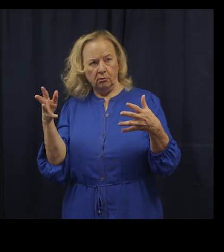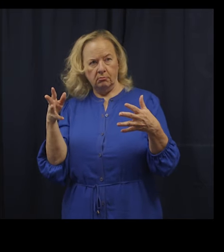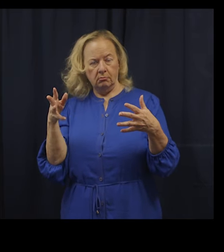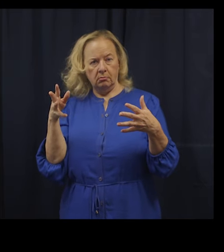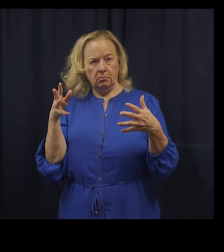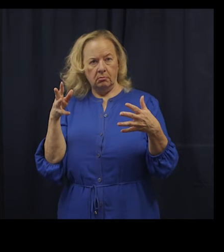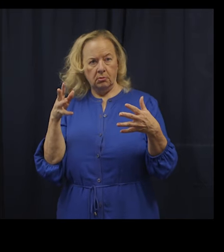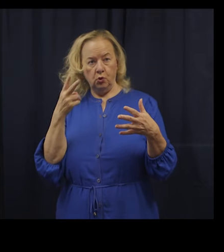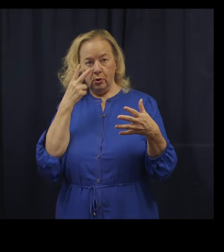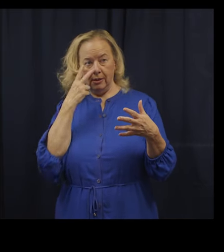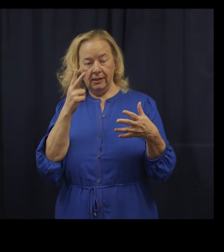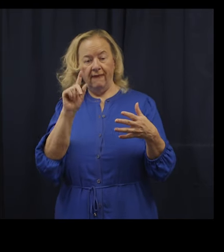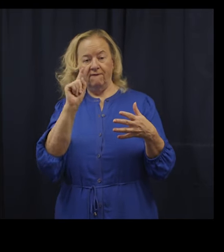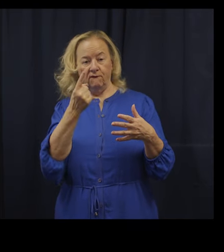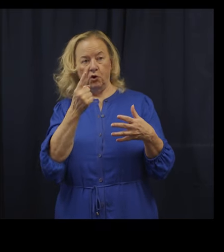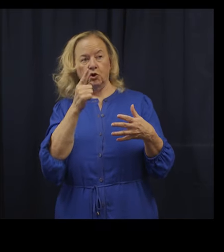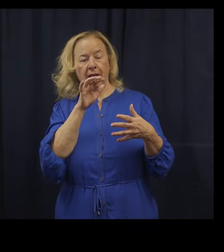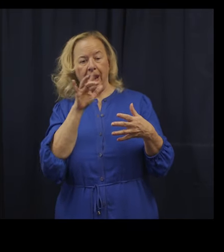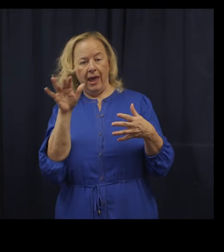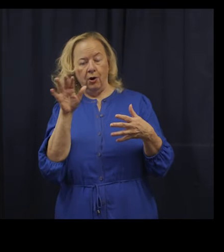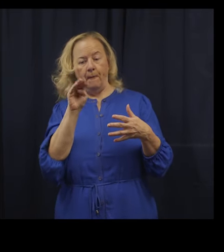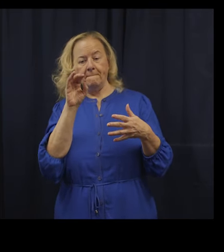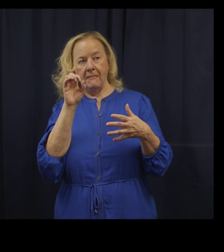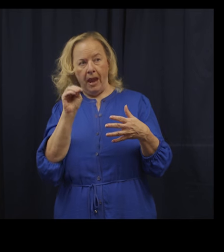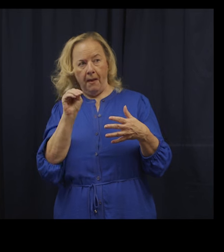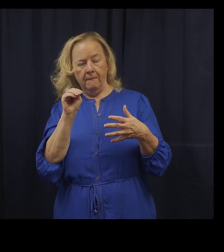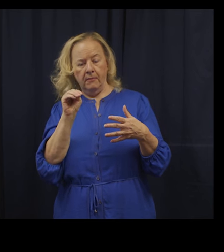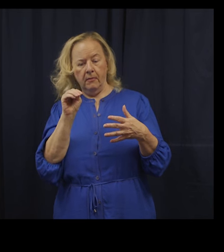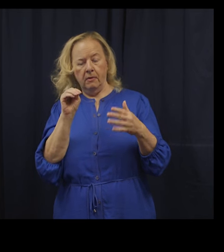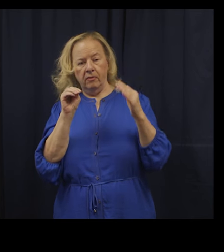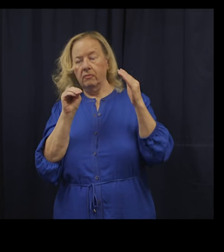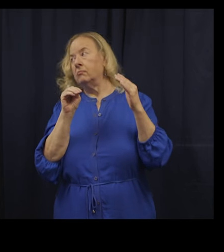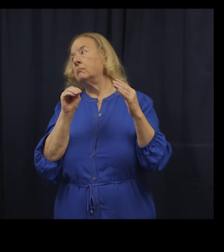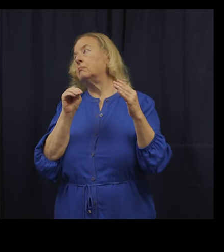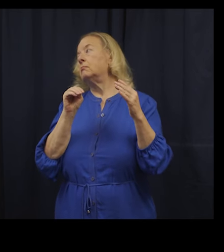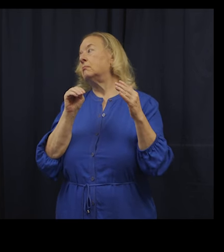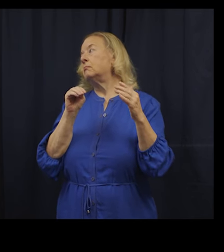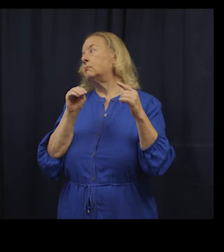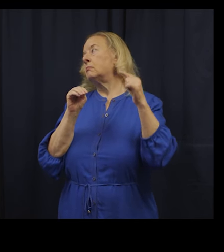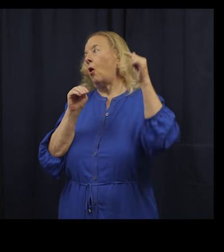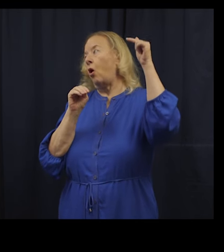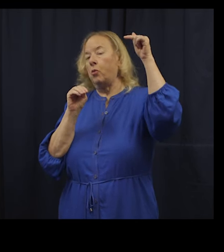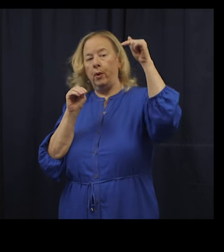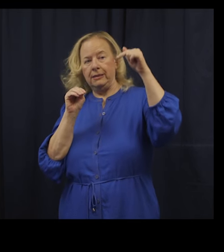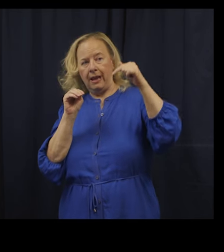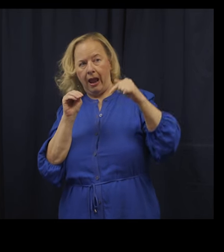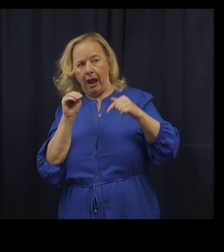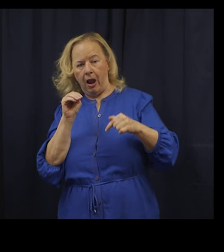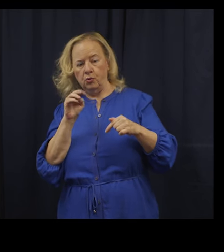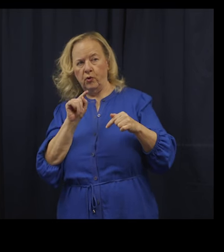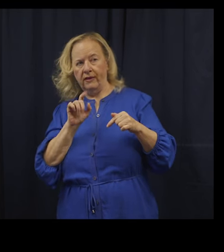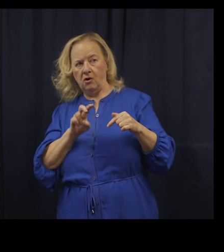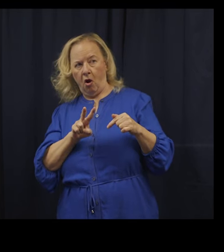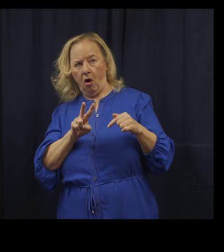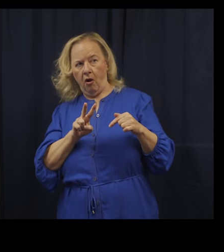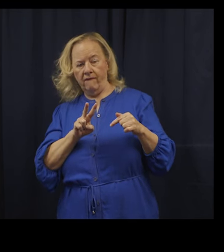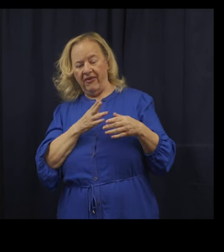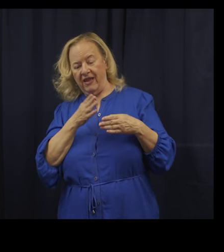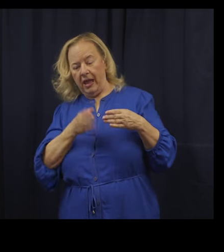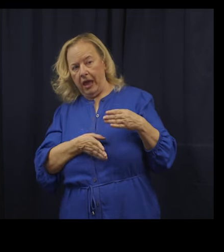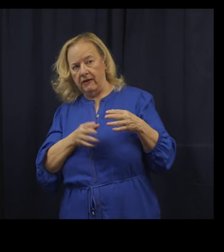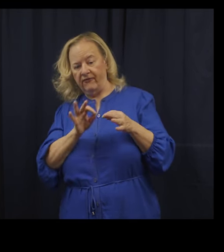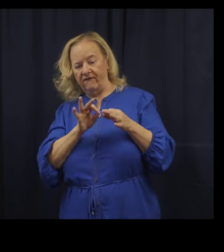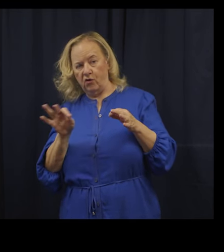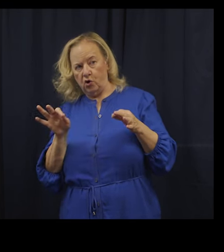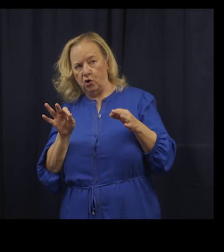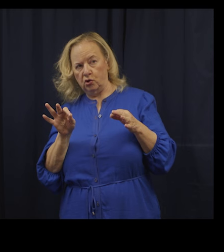This is the first letter, the mem in orange, going this way. All the way down to the tav, that's the end of the verse, but I have